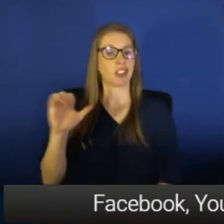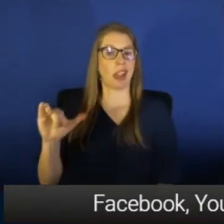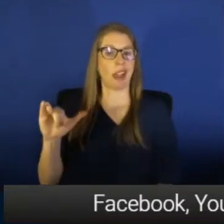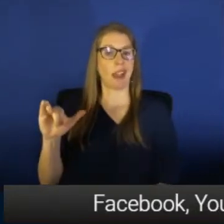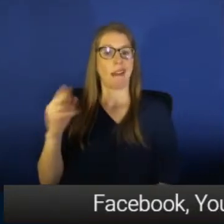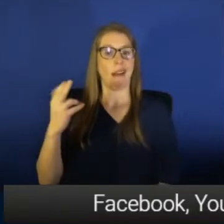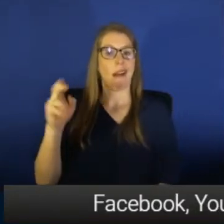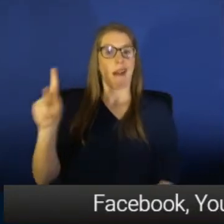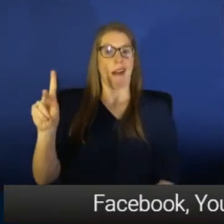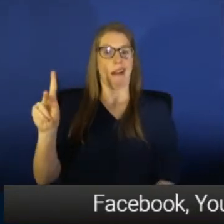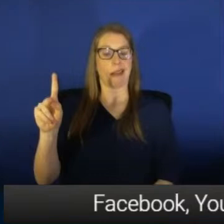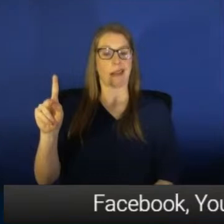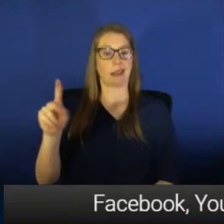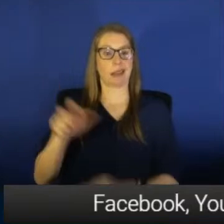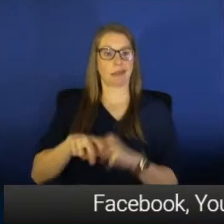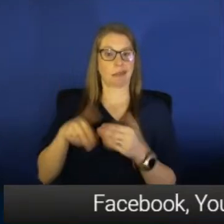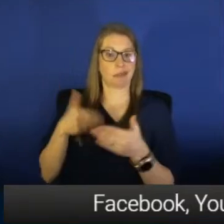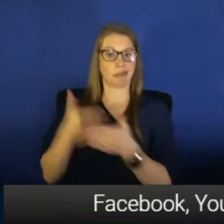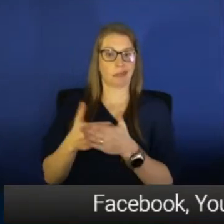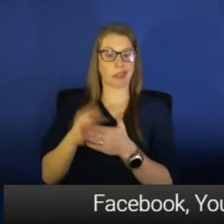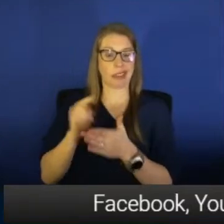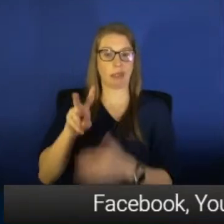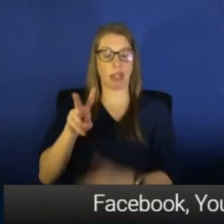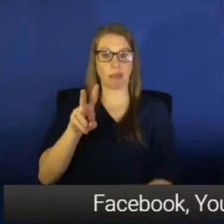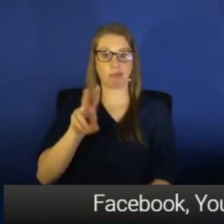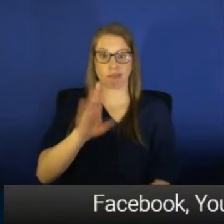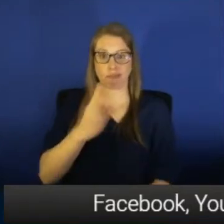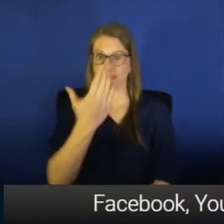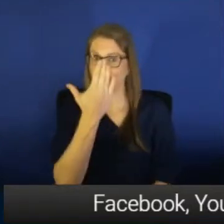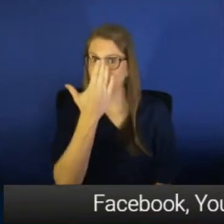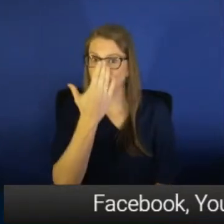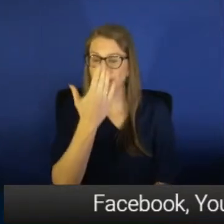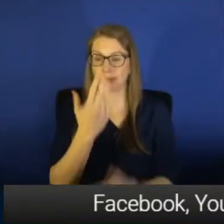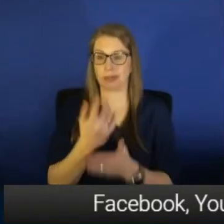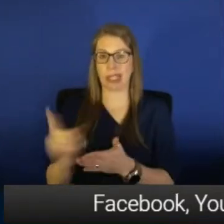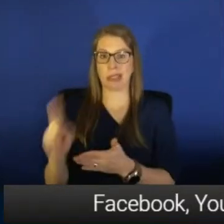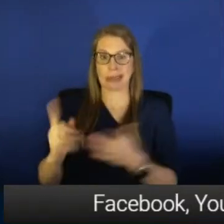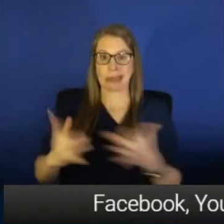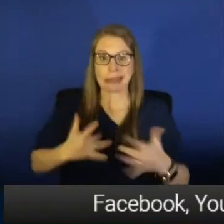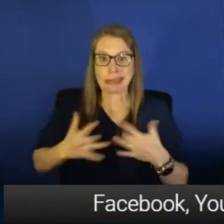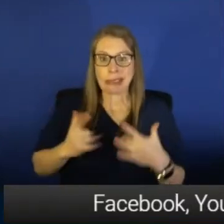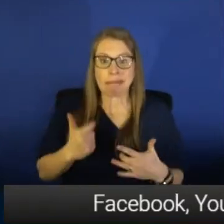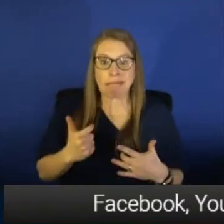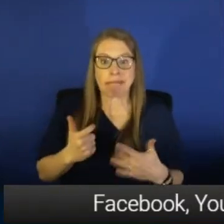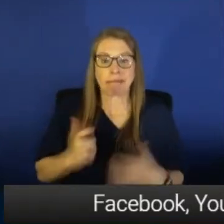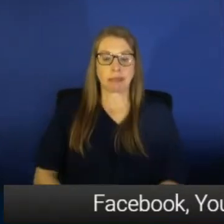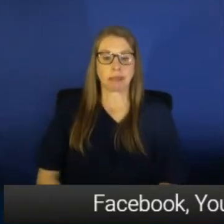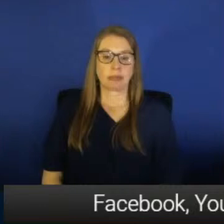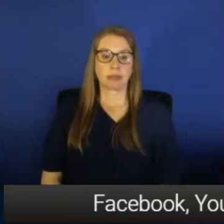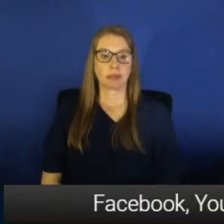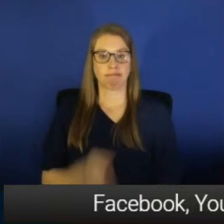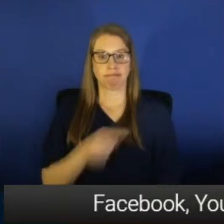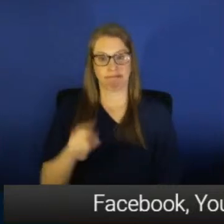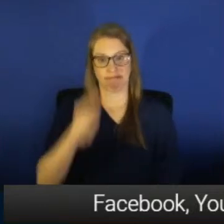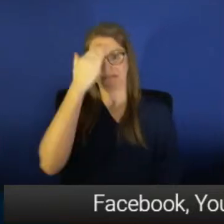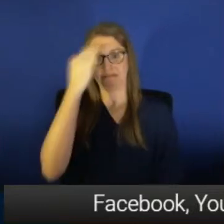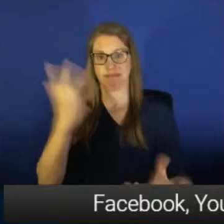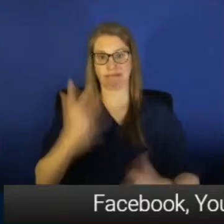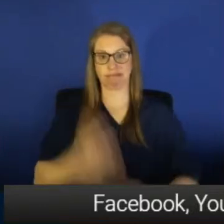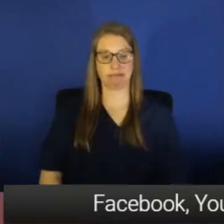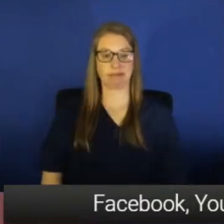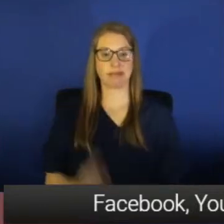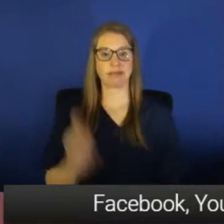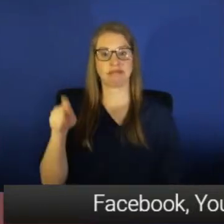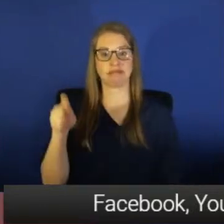there a little too close to the TV last week, getting excited? What should they know up and coming?